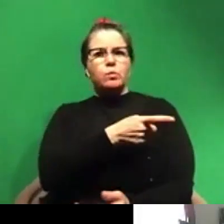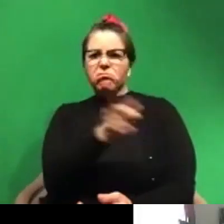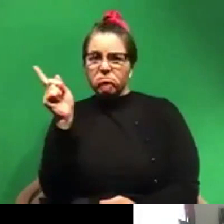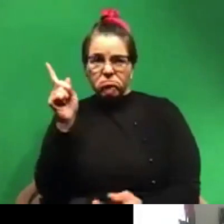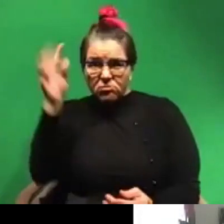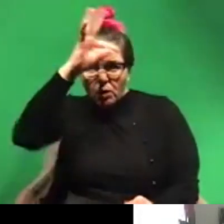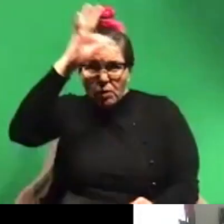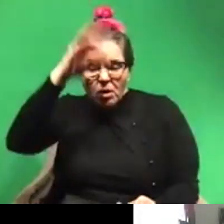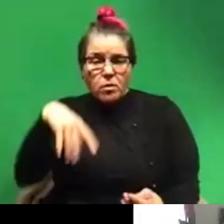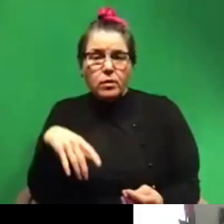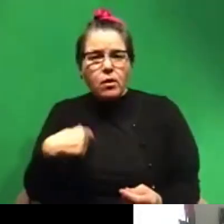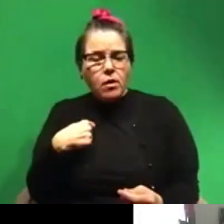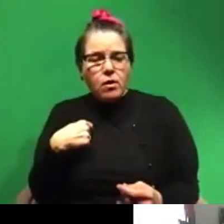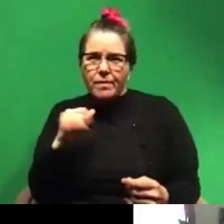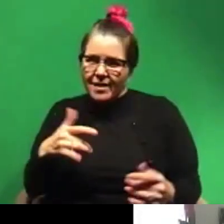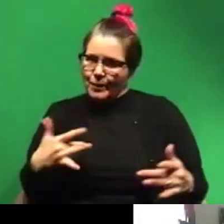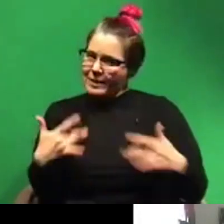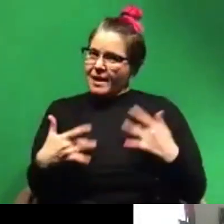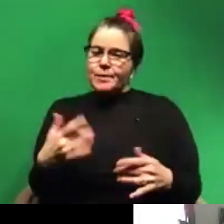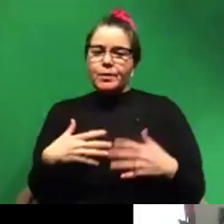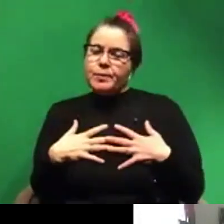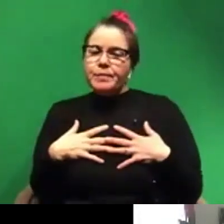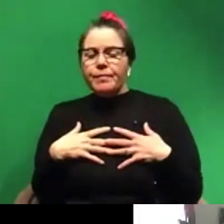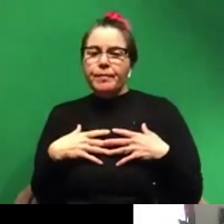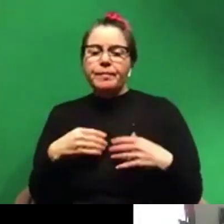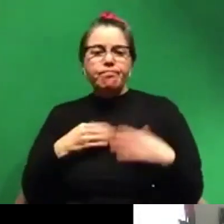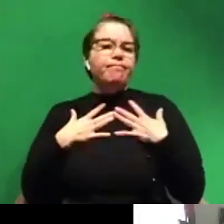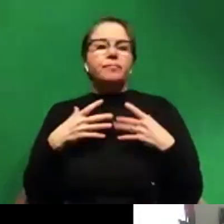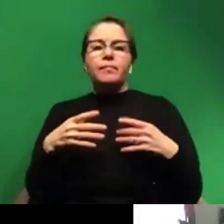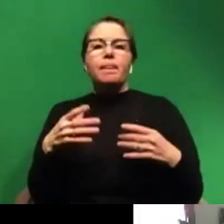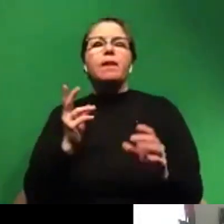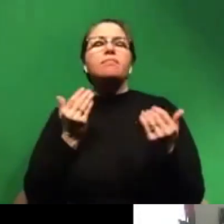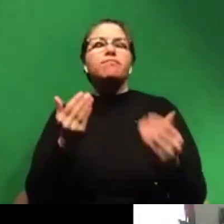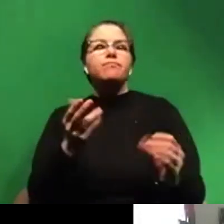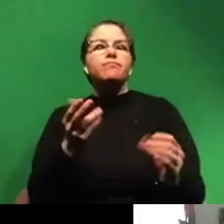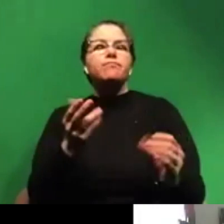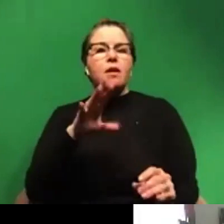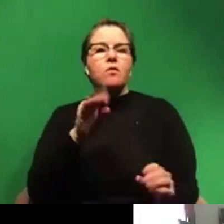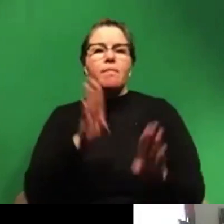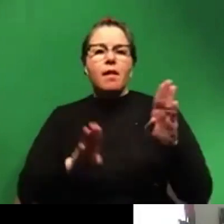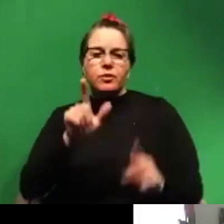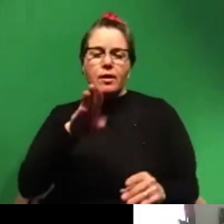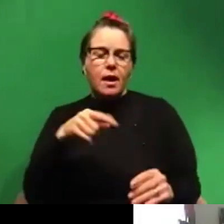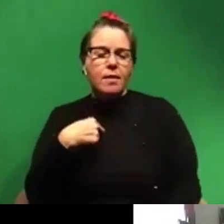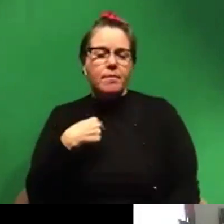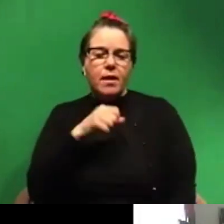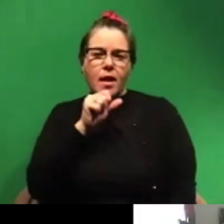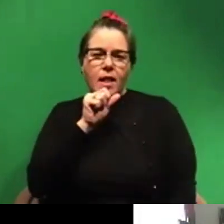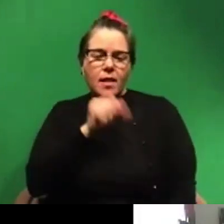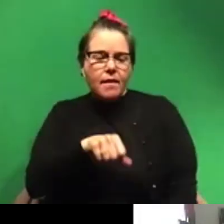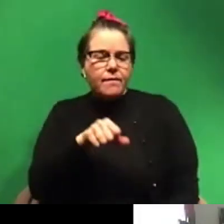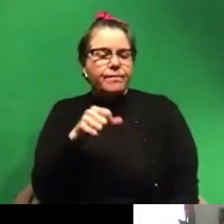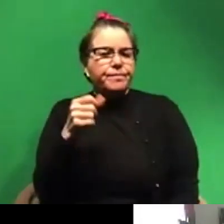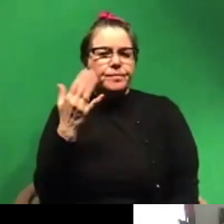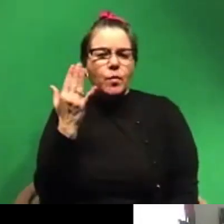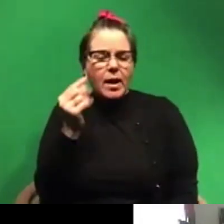so exciting. At some point, I joined a microbiology lab, and I loved the fact that these little tiny things